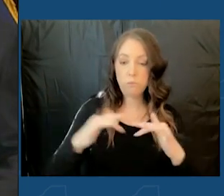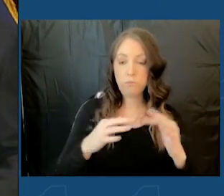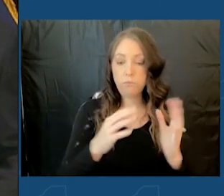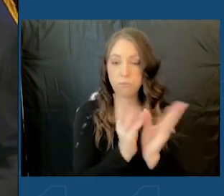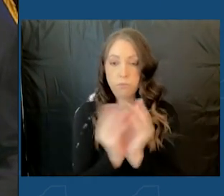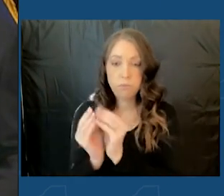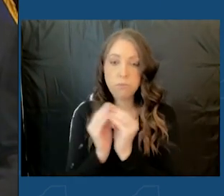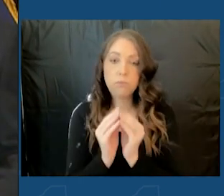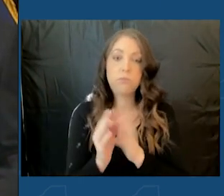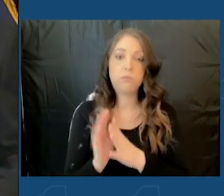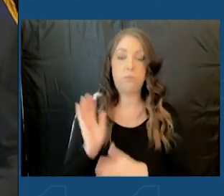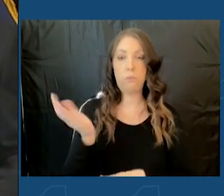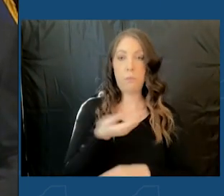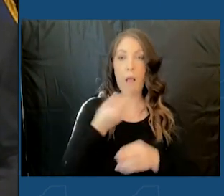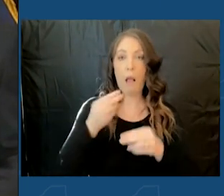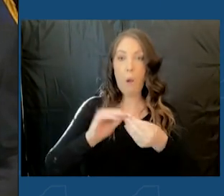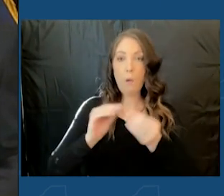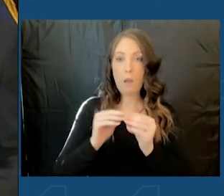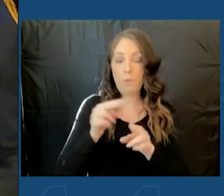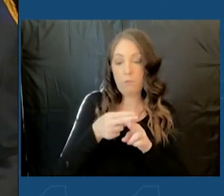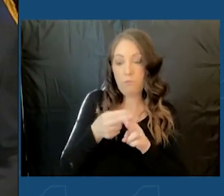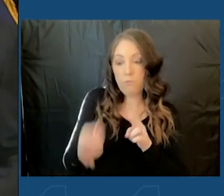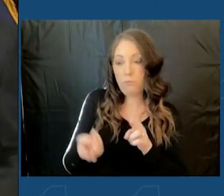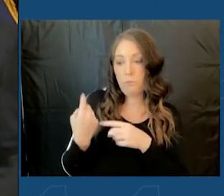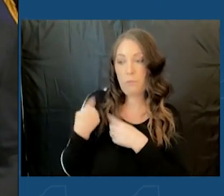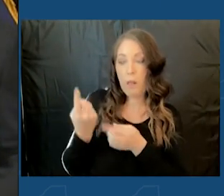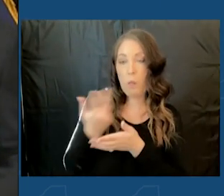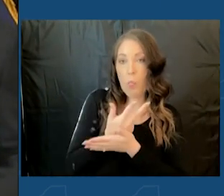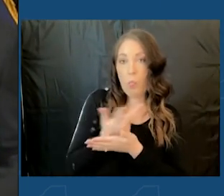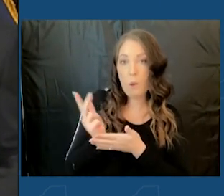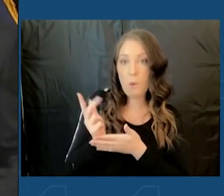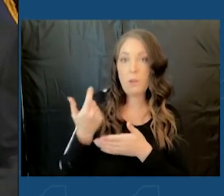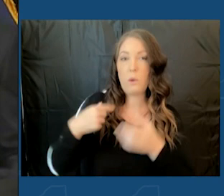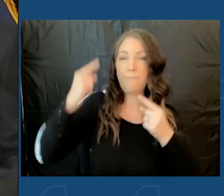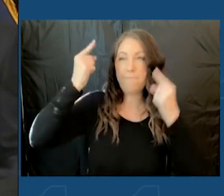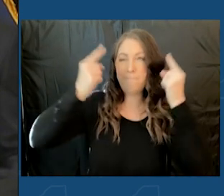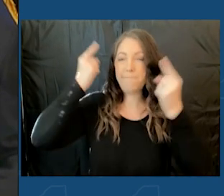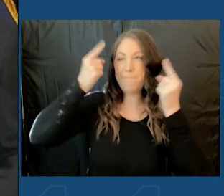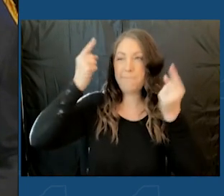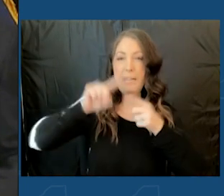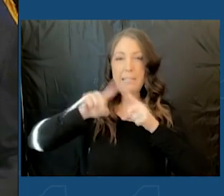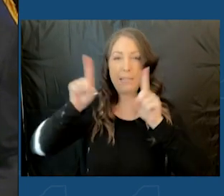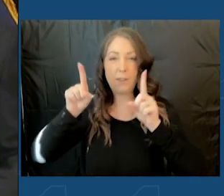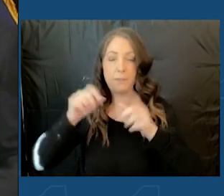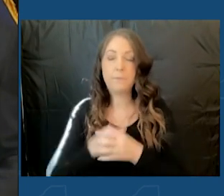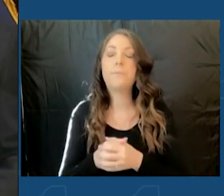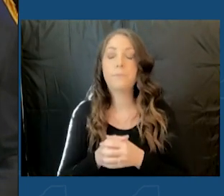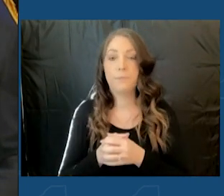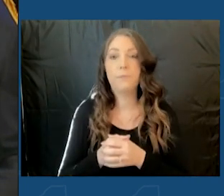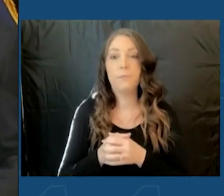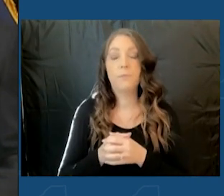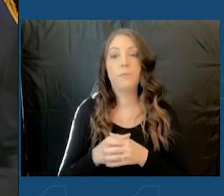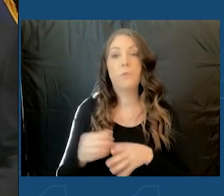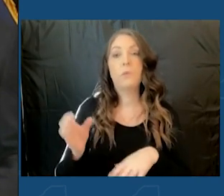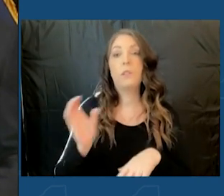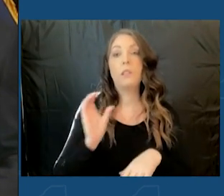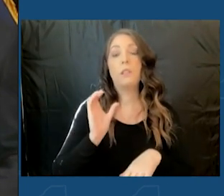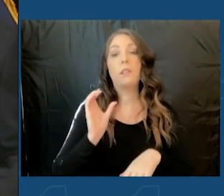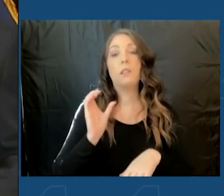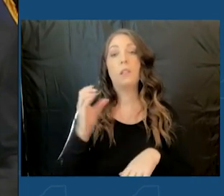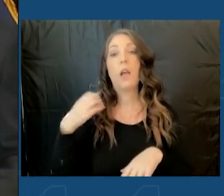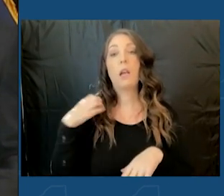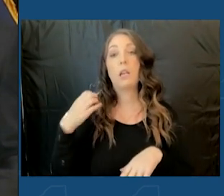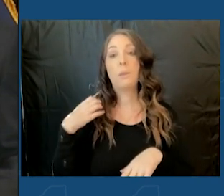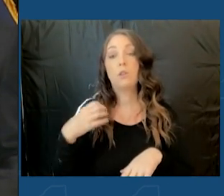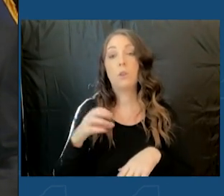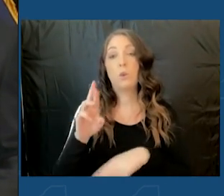a decrease literally in the last 3 weeks since we started rethinking our relationships there. Also, Commissioner Rosanna Rosado, the Commissioner